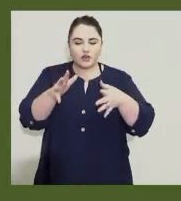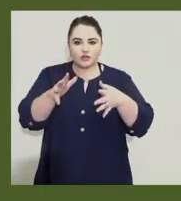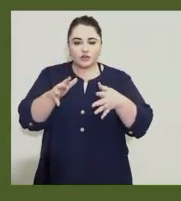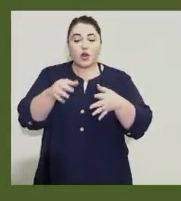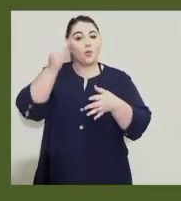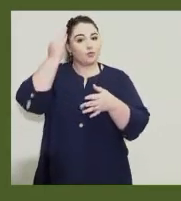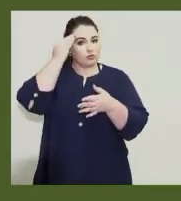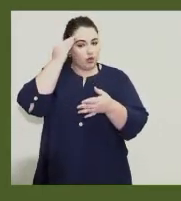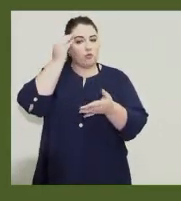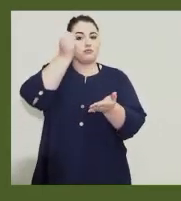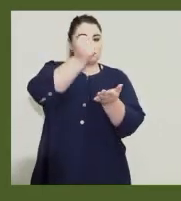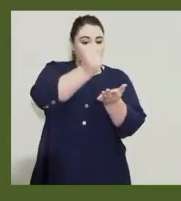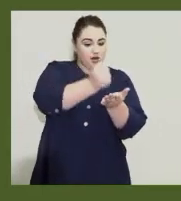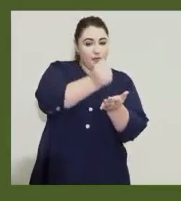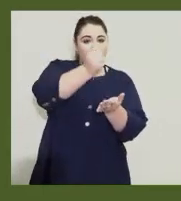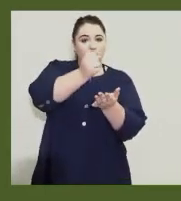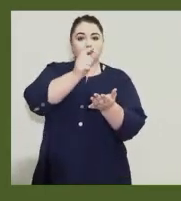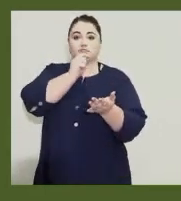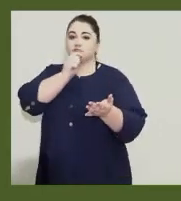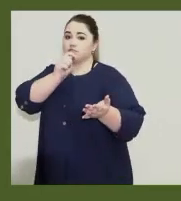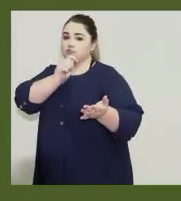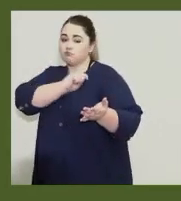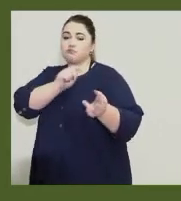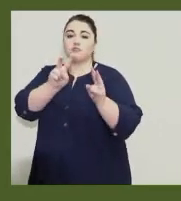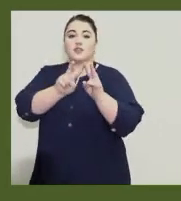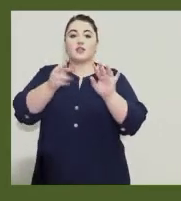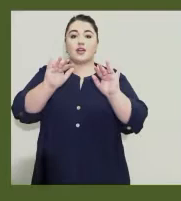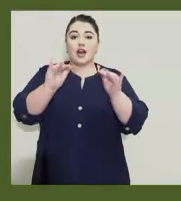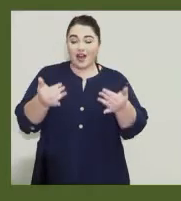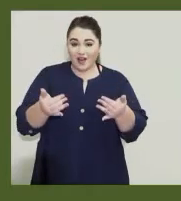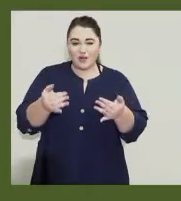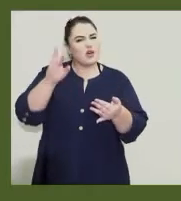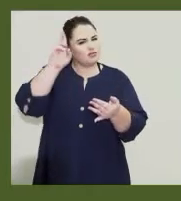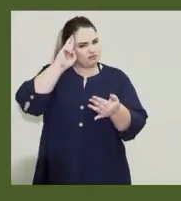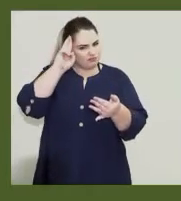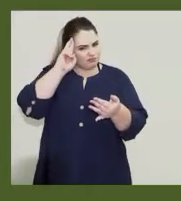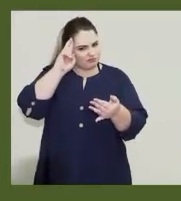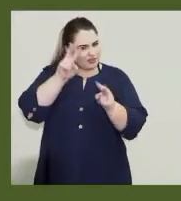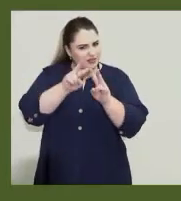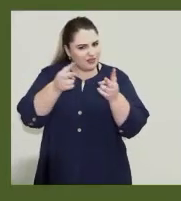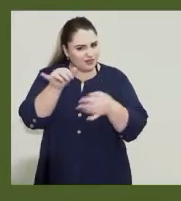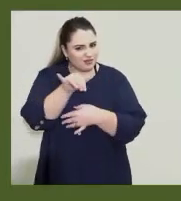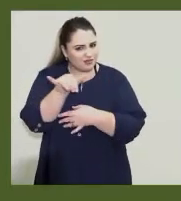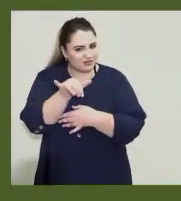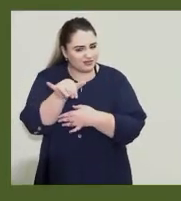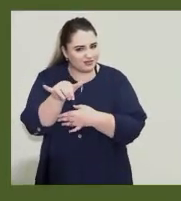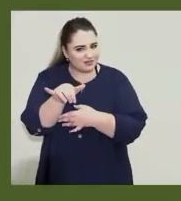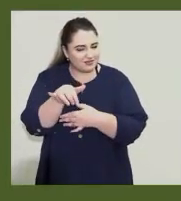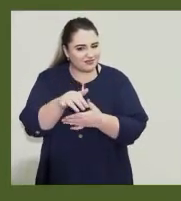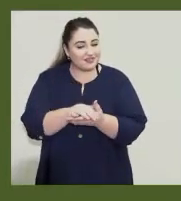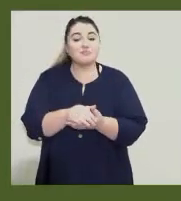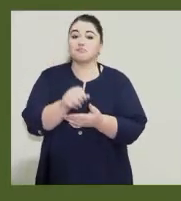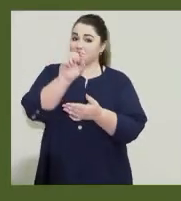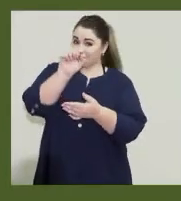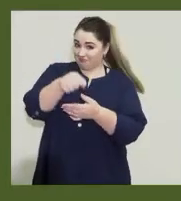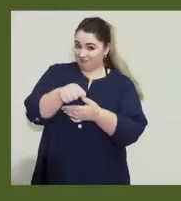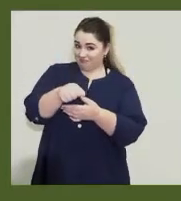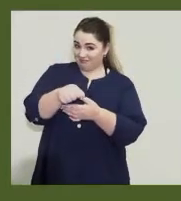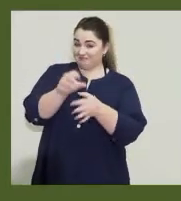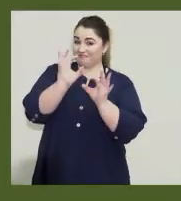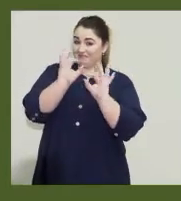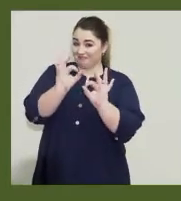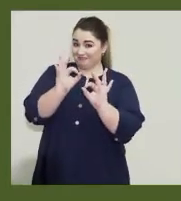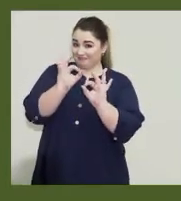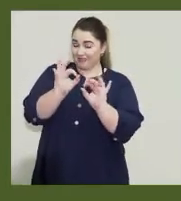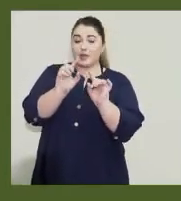about reliability and validity. Do you remember the difference? You do. But